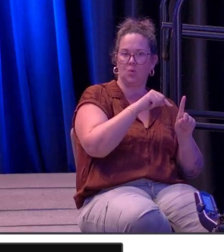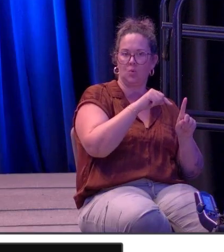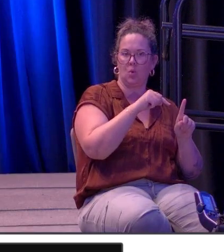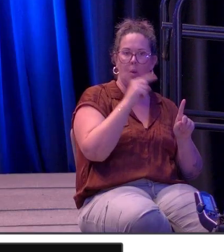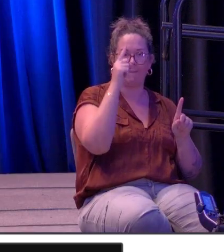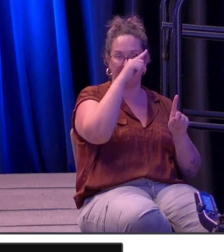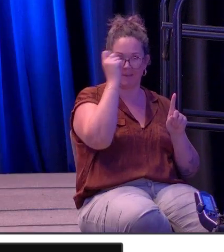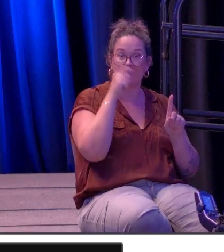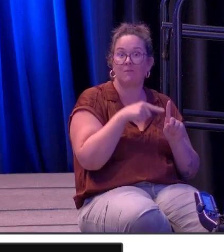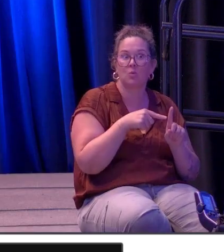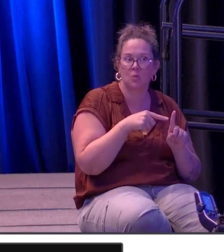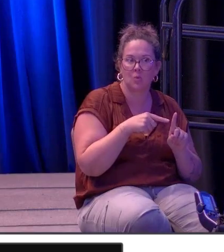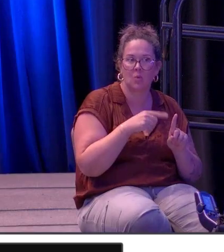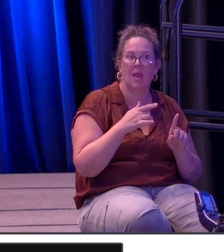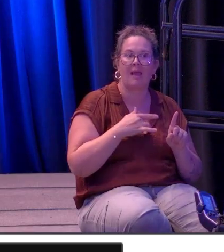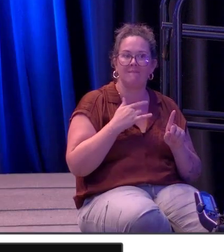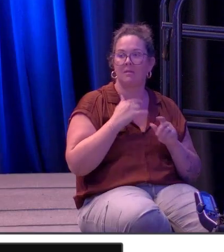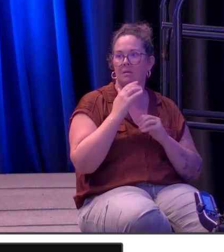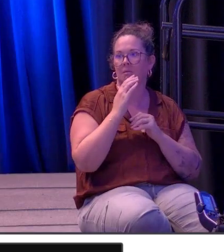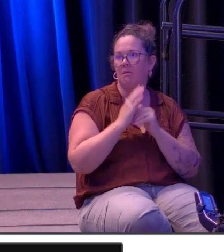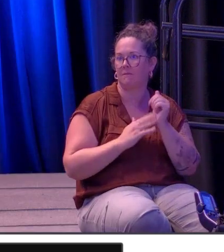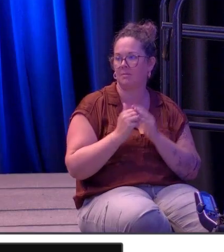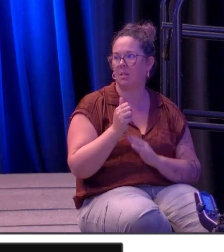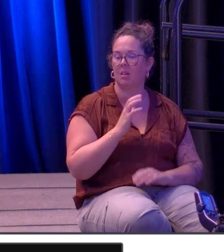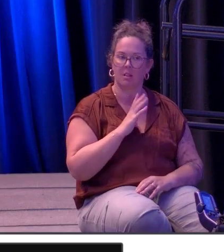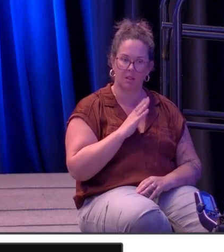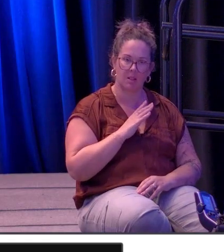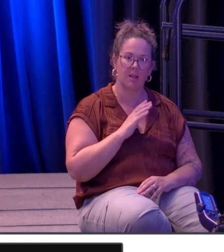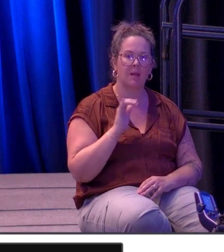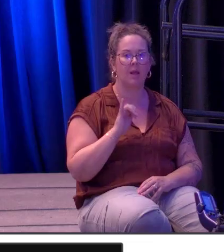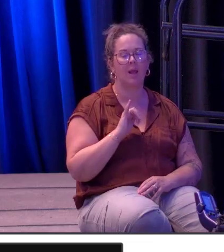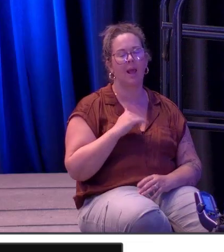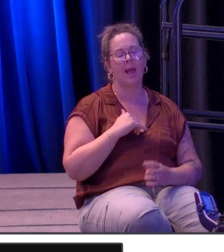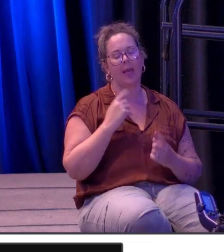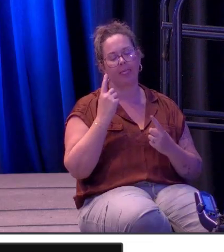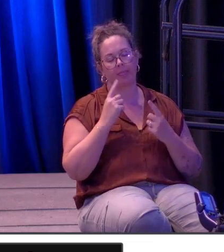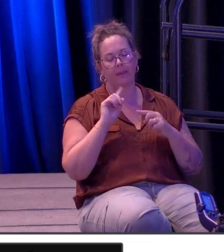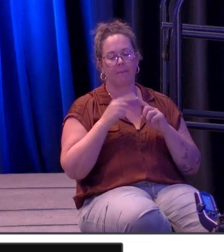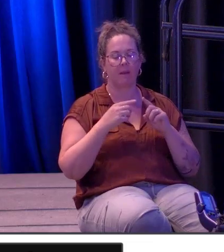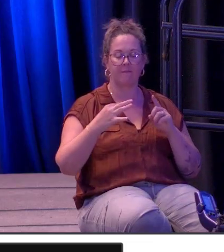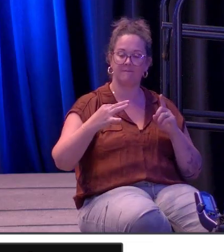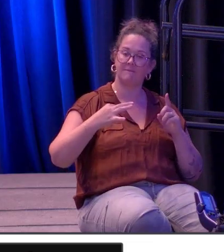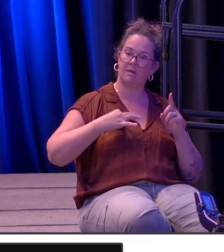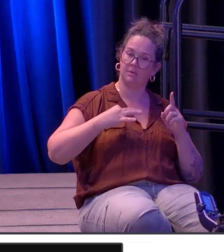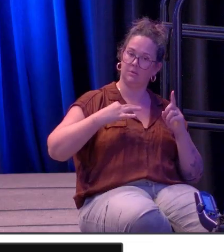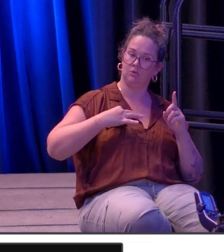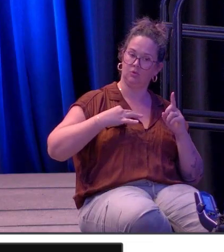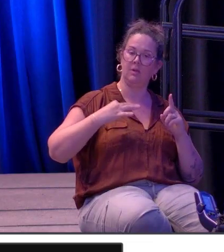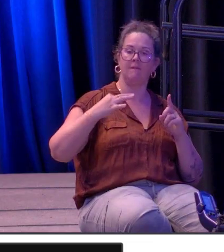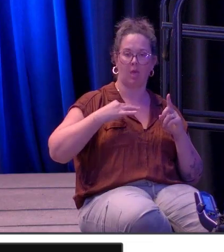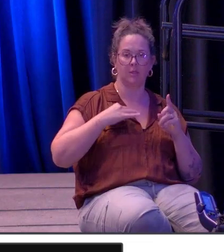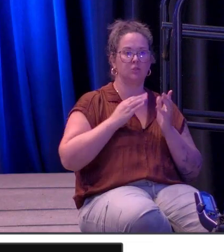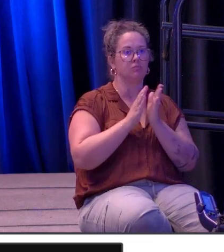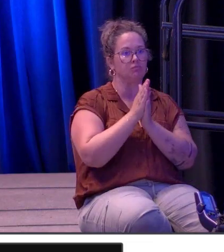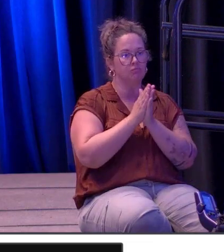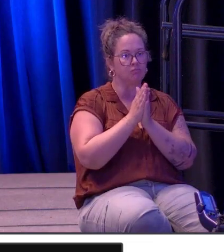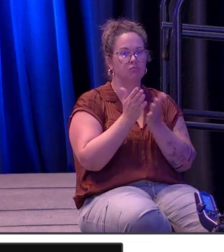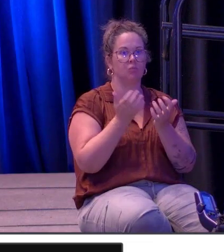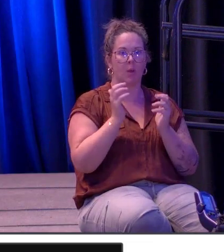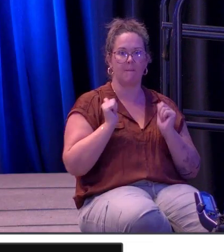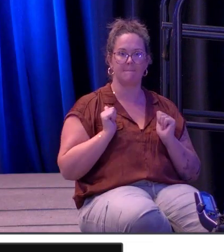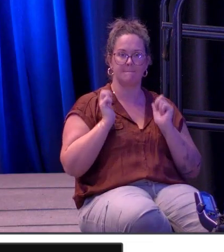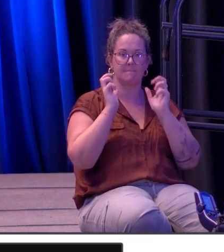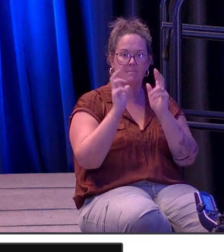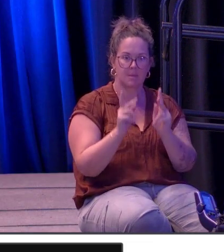it'll allow me to feel comfortable. And like thinking about volunteers and bringing in volunteers, they'll come back and want to continue to volunteer